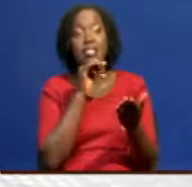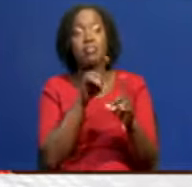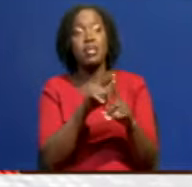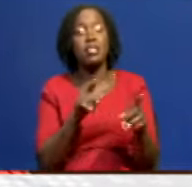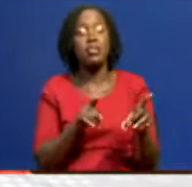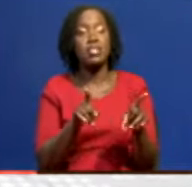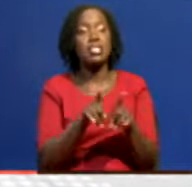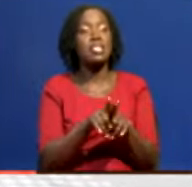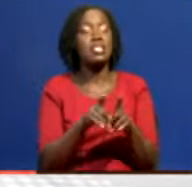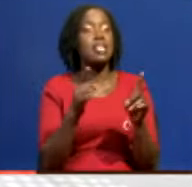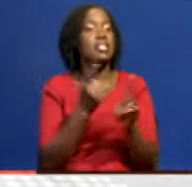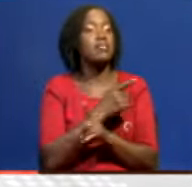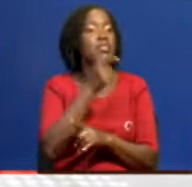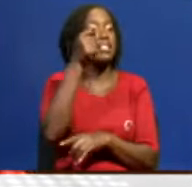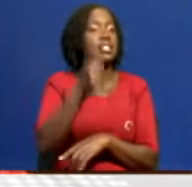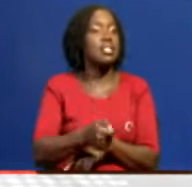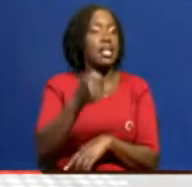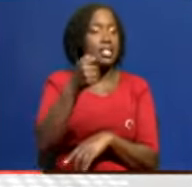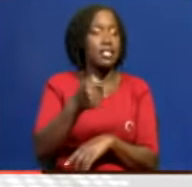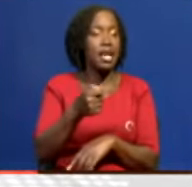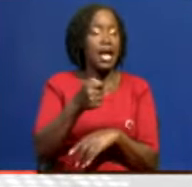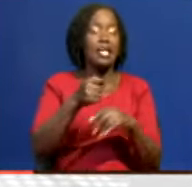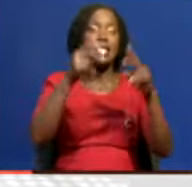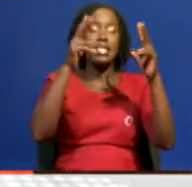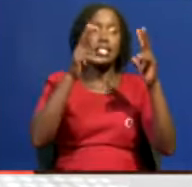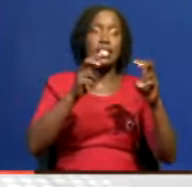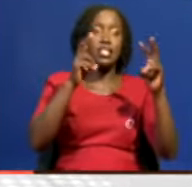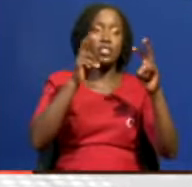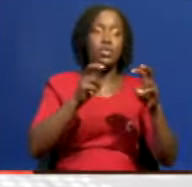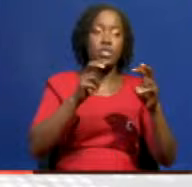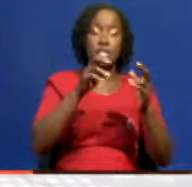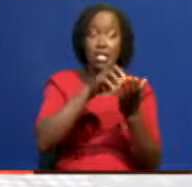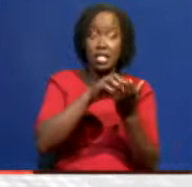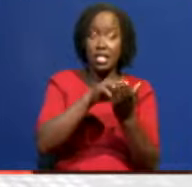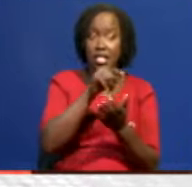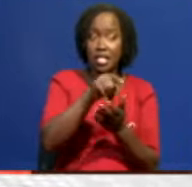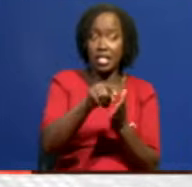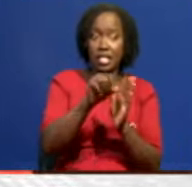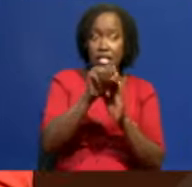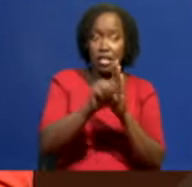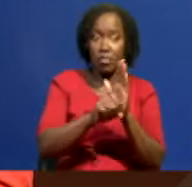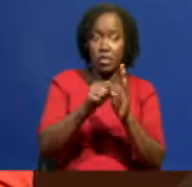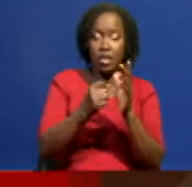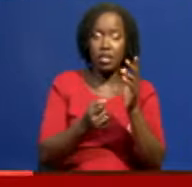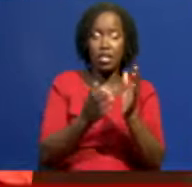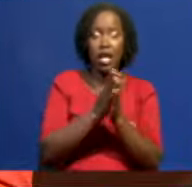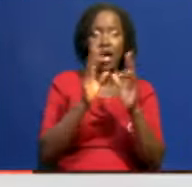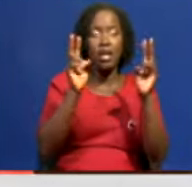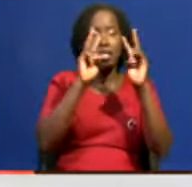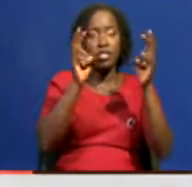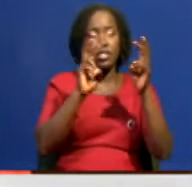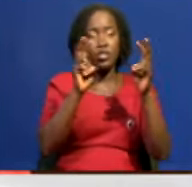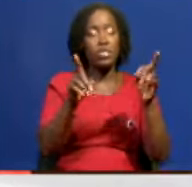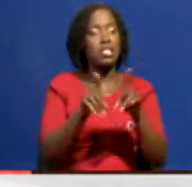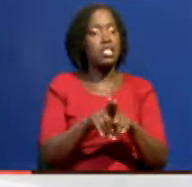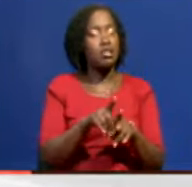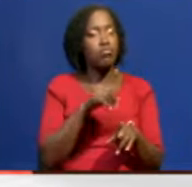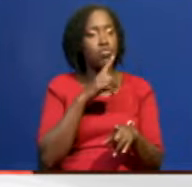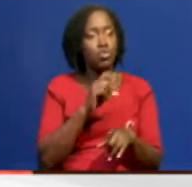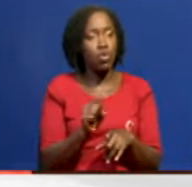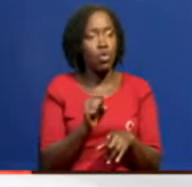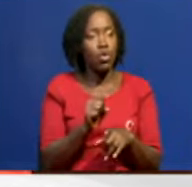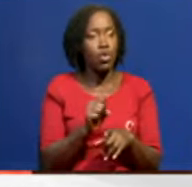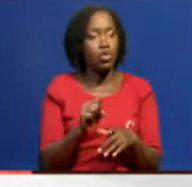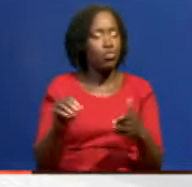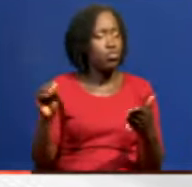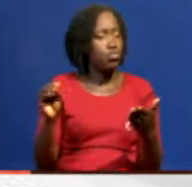the sister, you know, a different judge, and the issues that are in this case, the subject matter is the same. And therefore, it ought to be